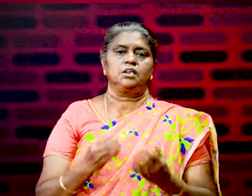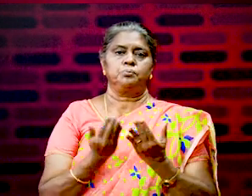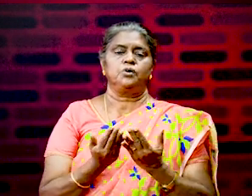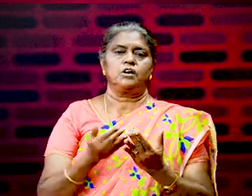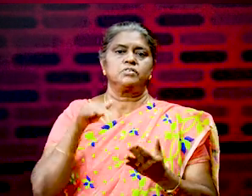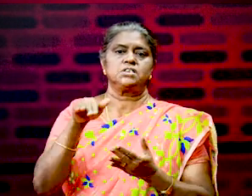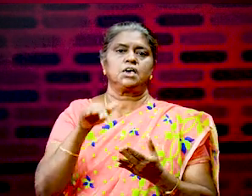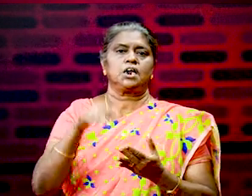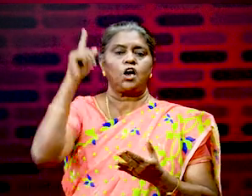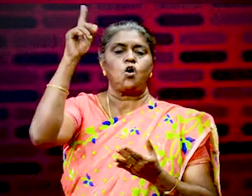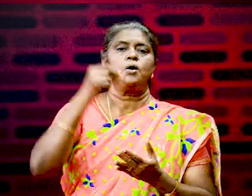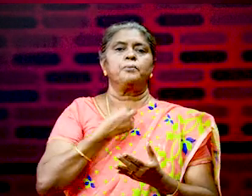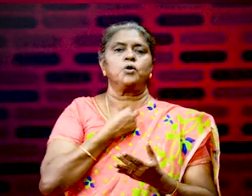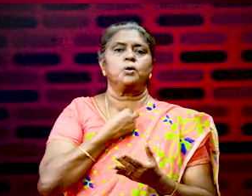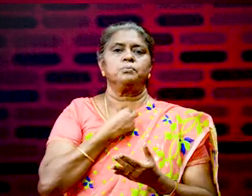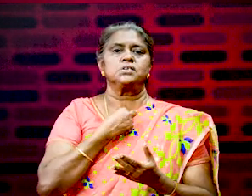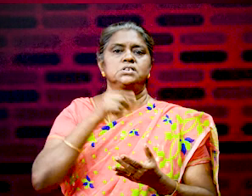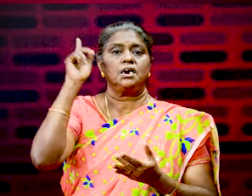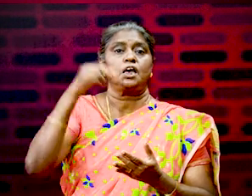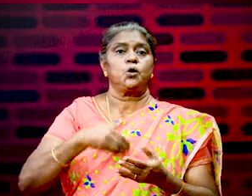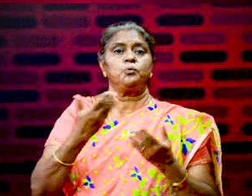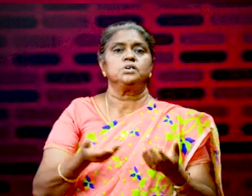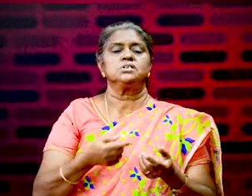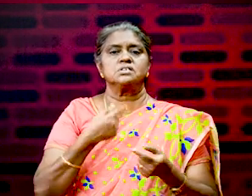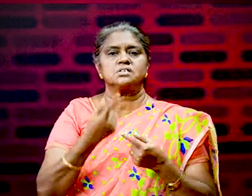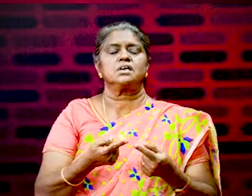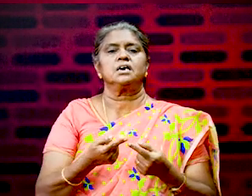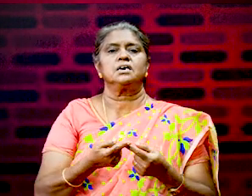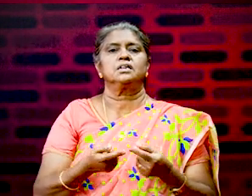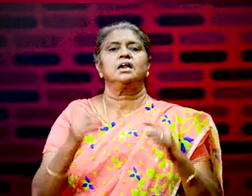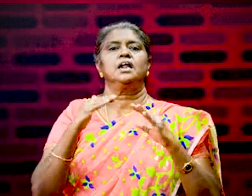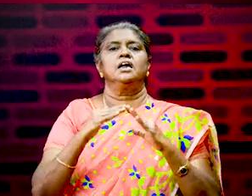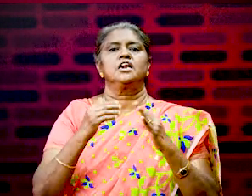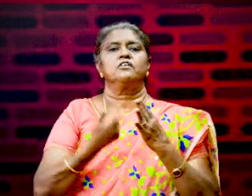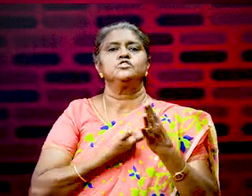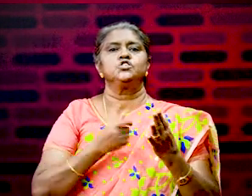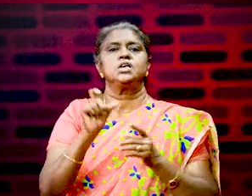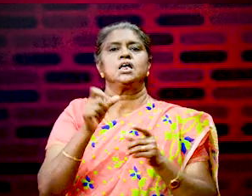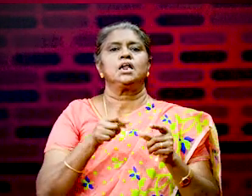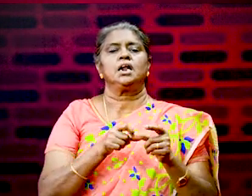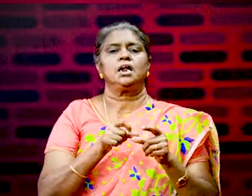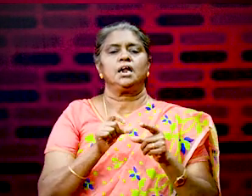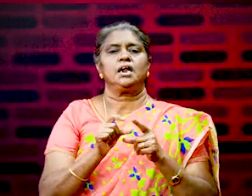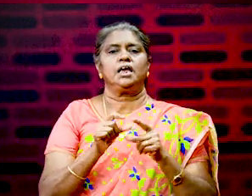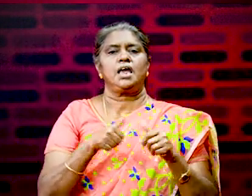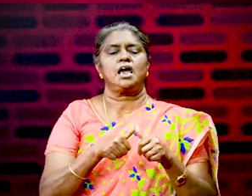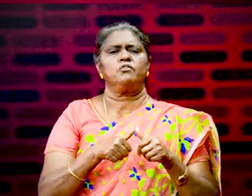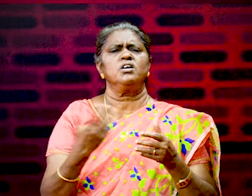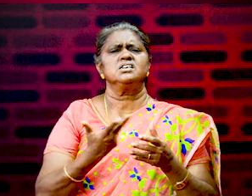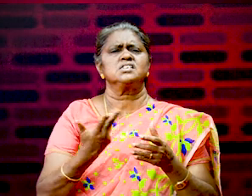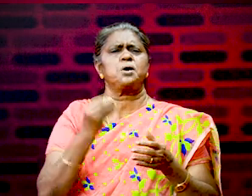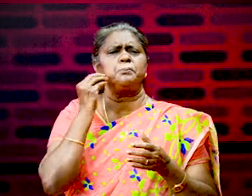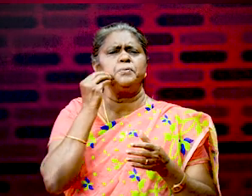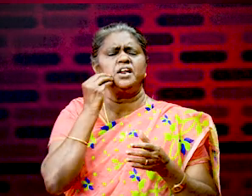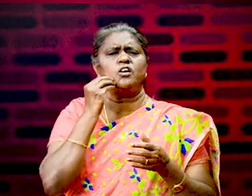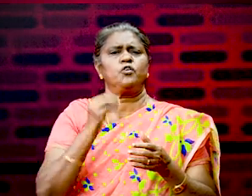is the meaning of the tent of Judah? It is your entire household. God is going to save all your family